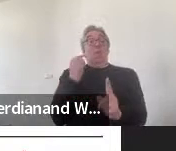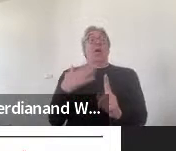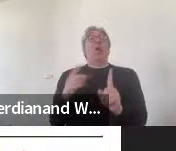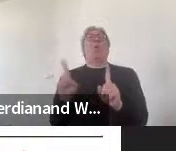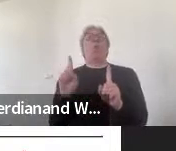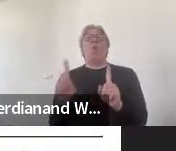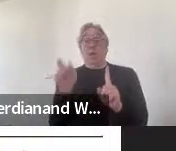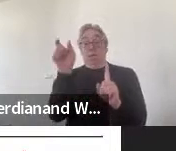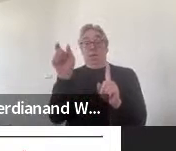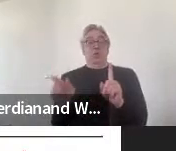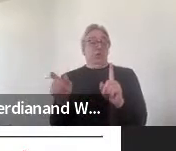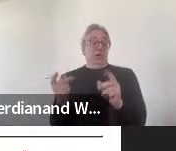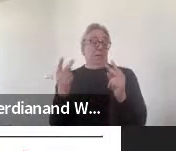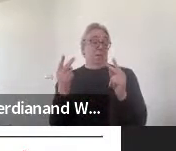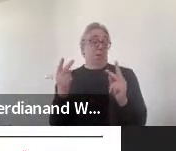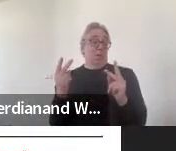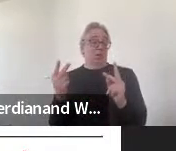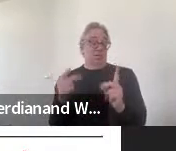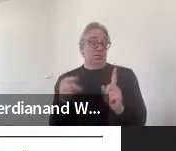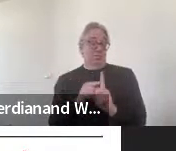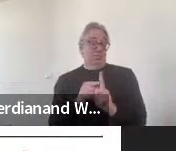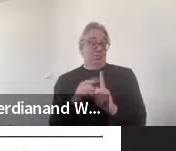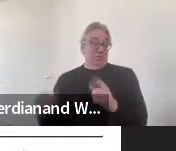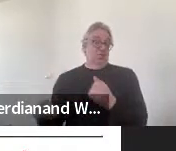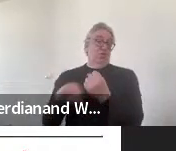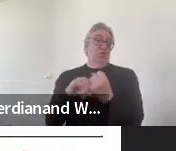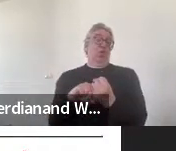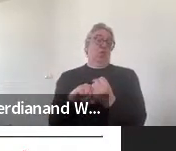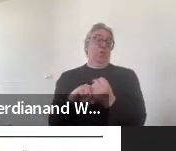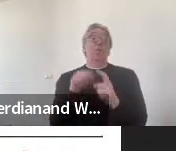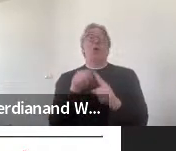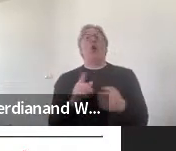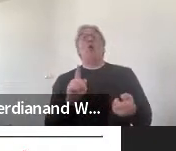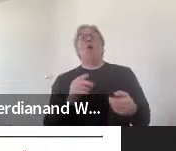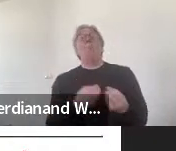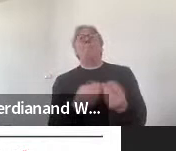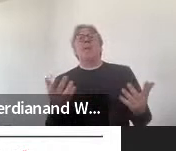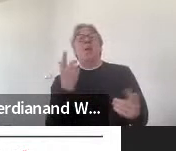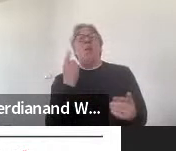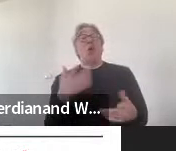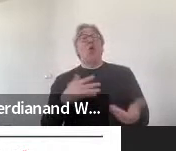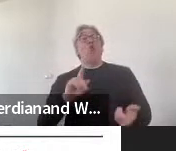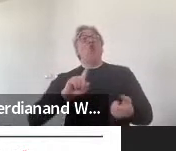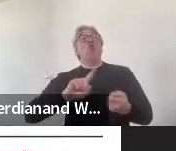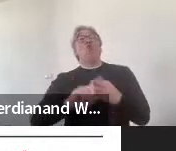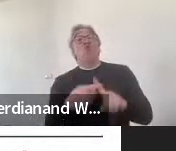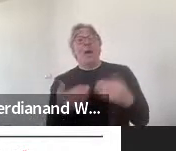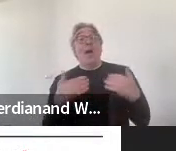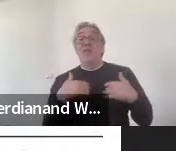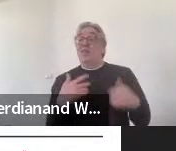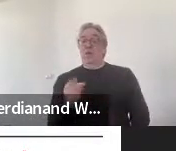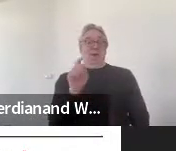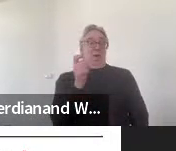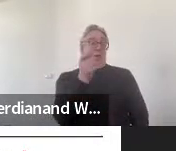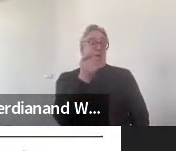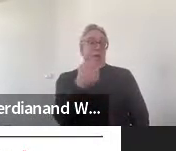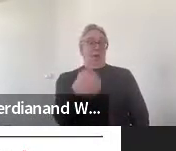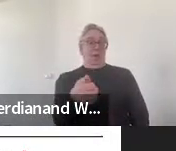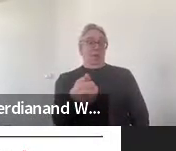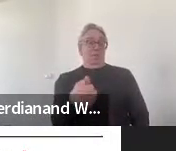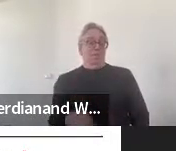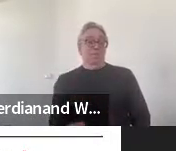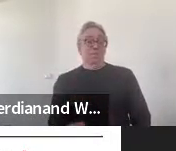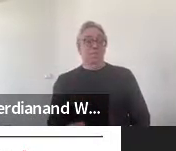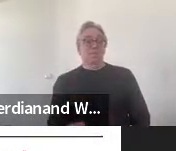have, unfortunately, few friendships, most of them. And one factor which is very important also for the